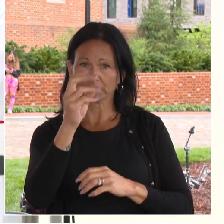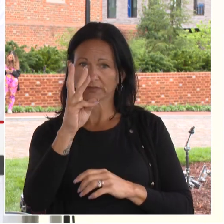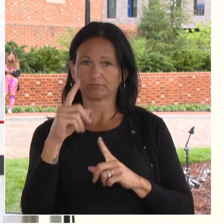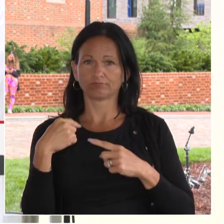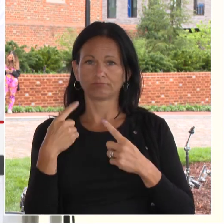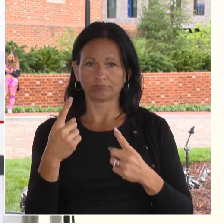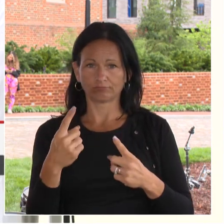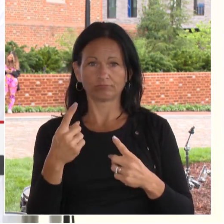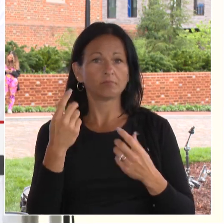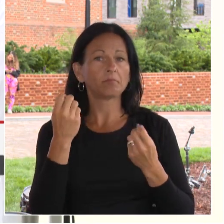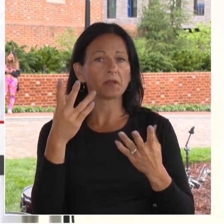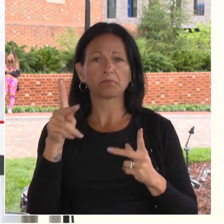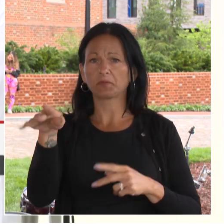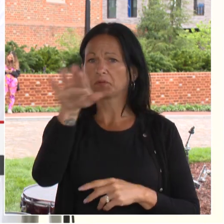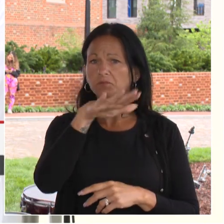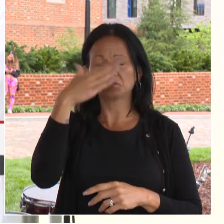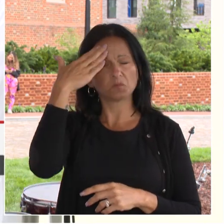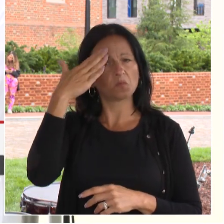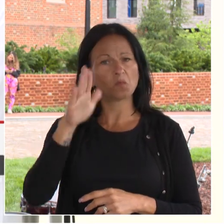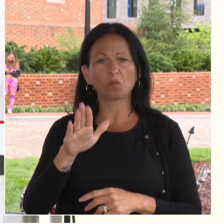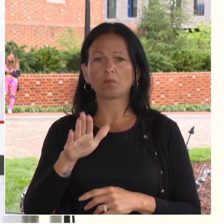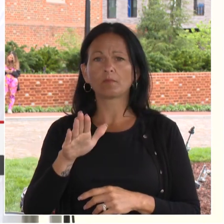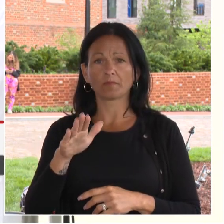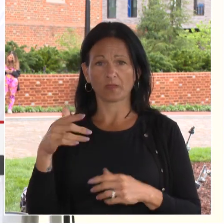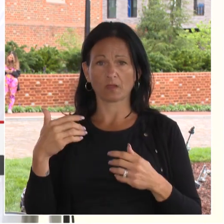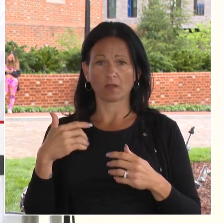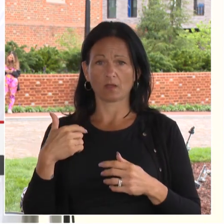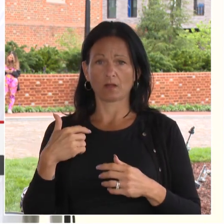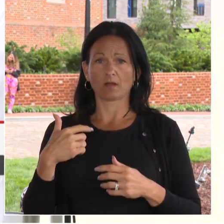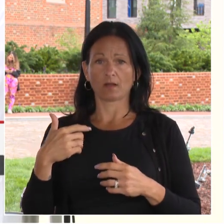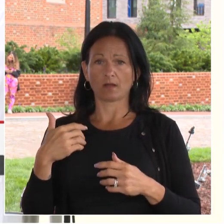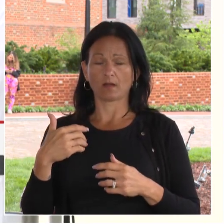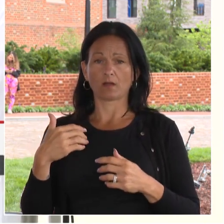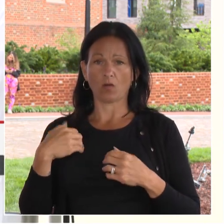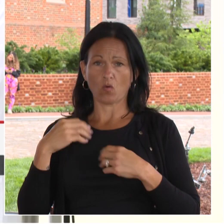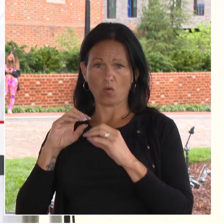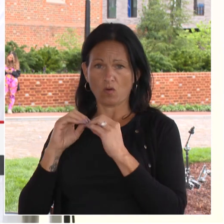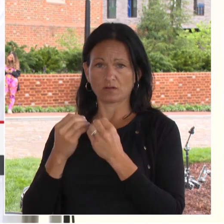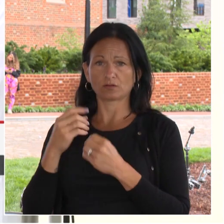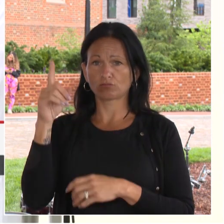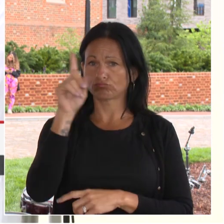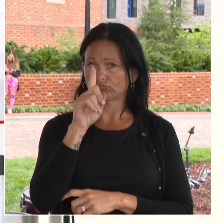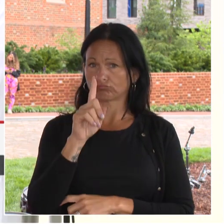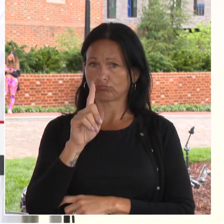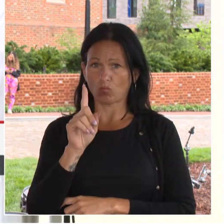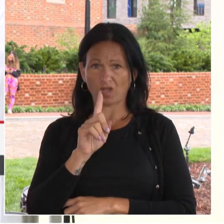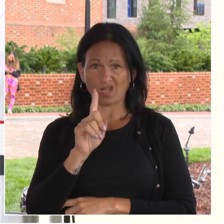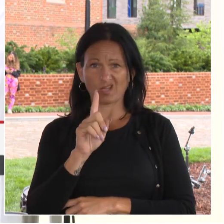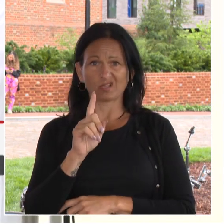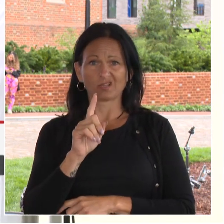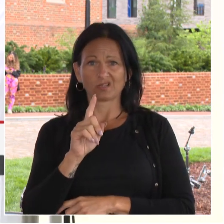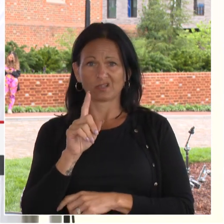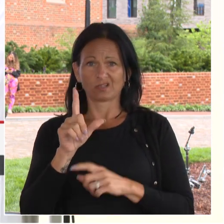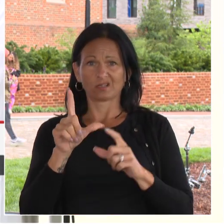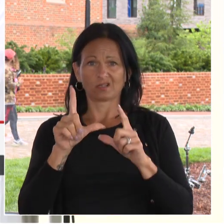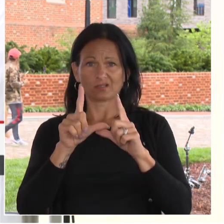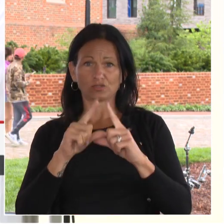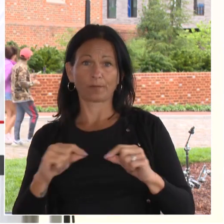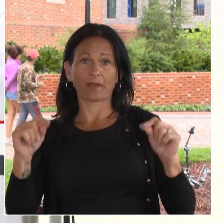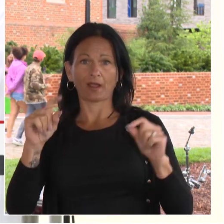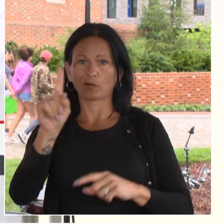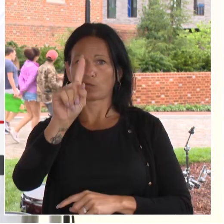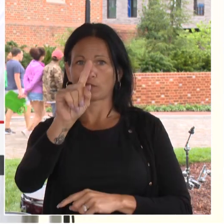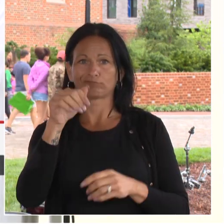Sekisui House. We are a global real estate company headquartered in Osaka, Japan. The core of Sekisui House's